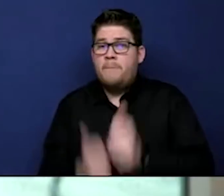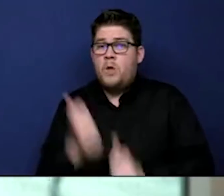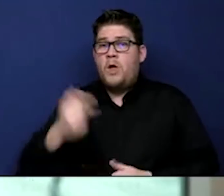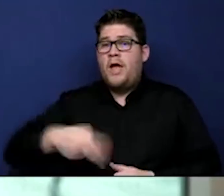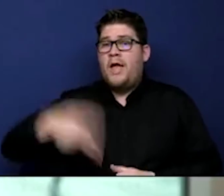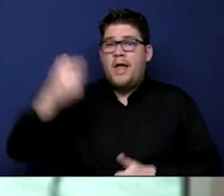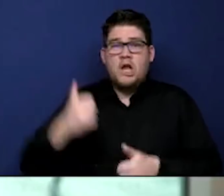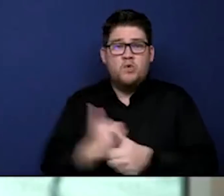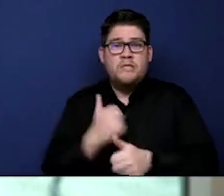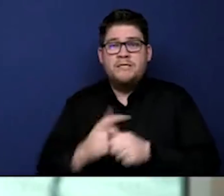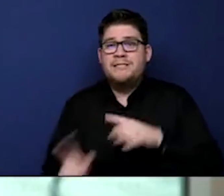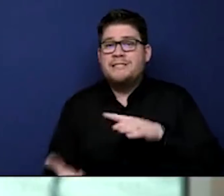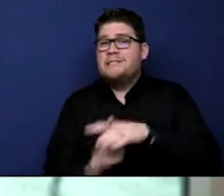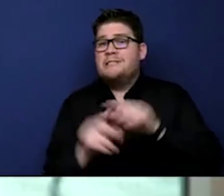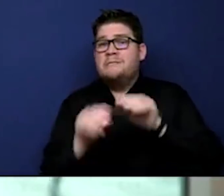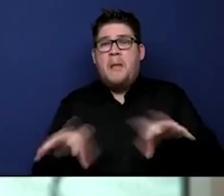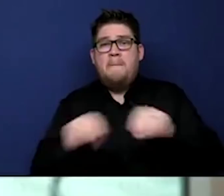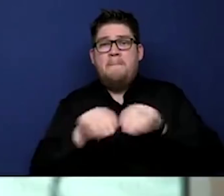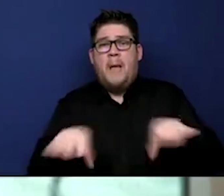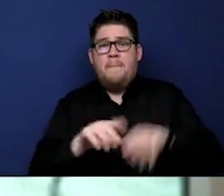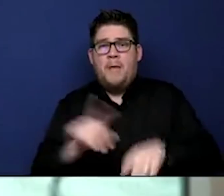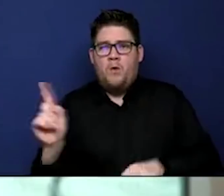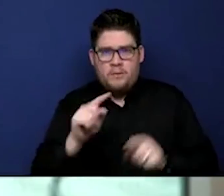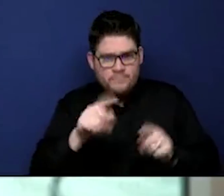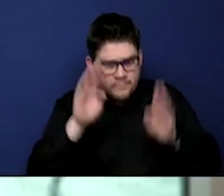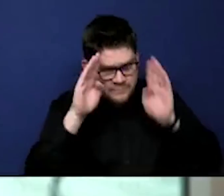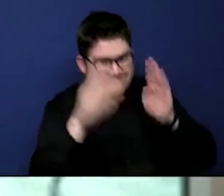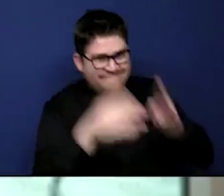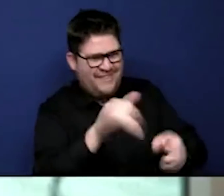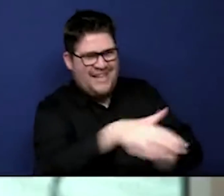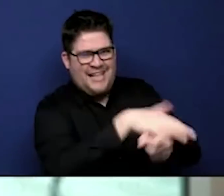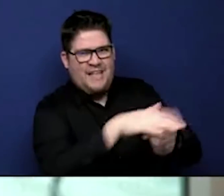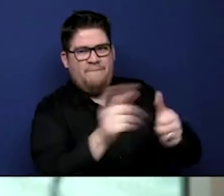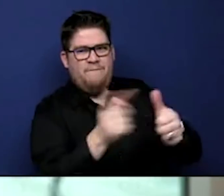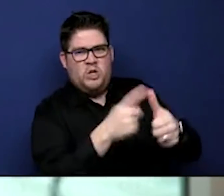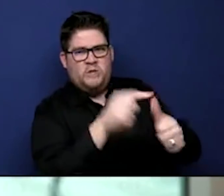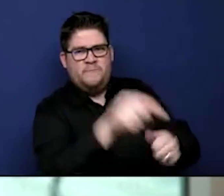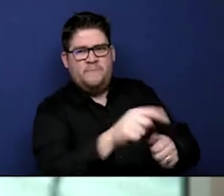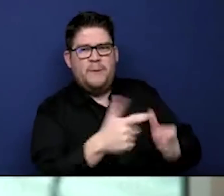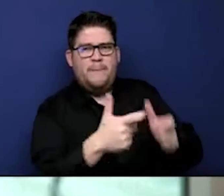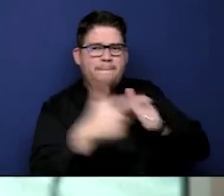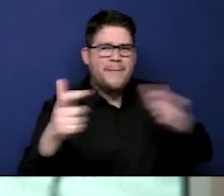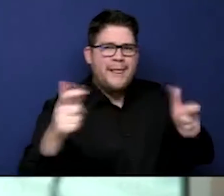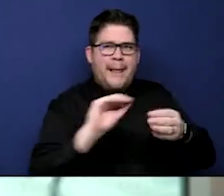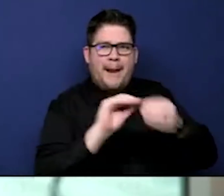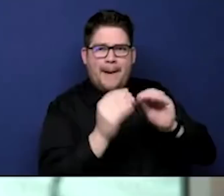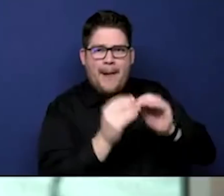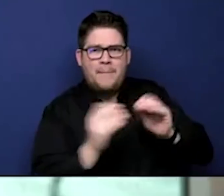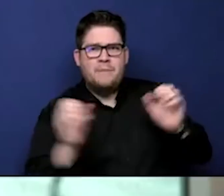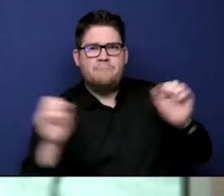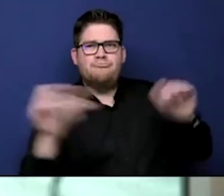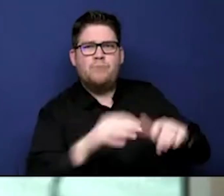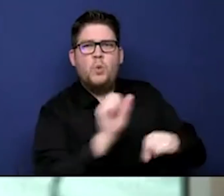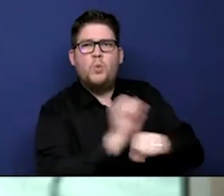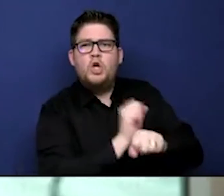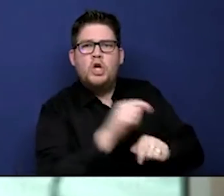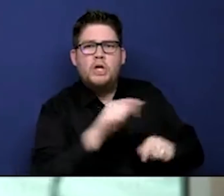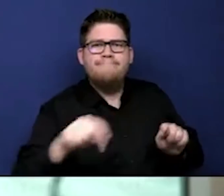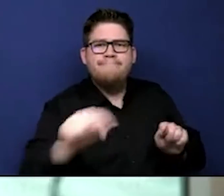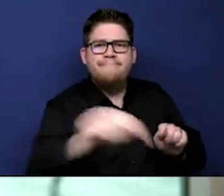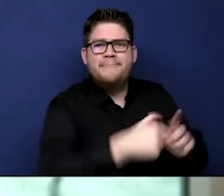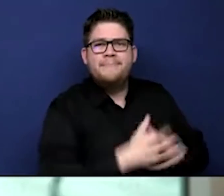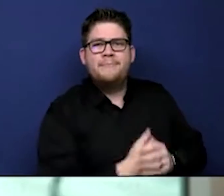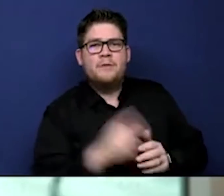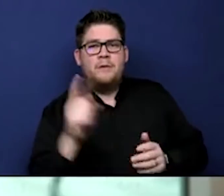risk workplaces first. And quite frankly, they often are the larger workplaces where people are more poorly